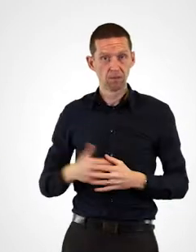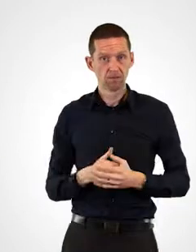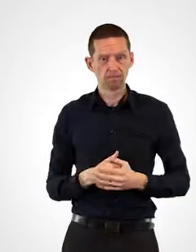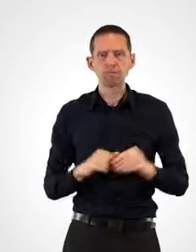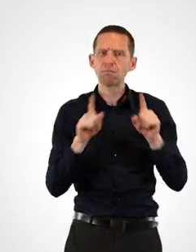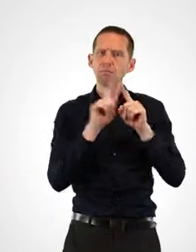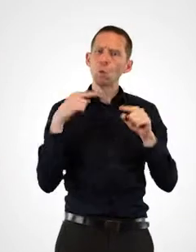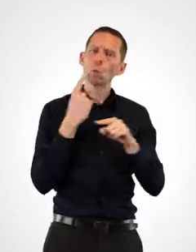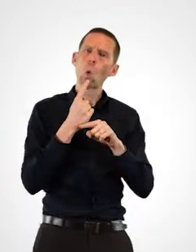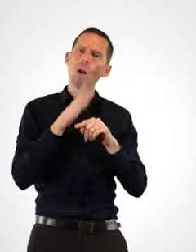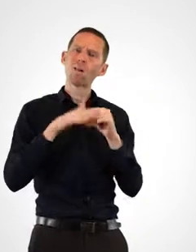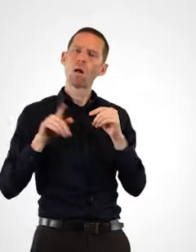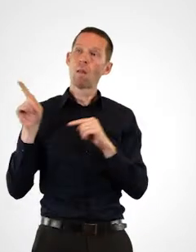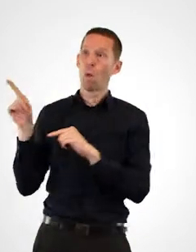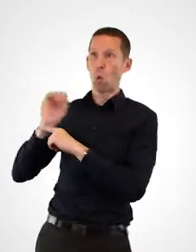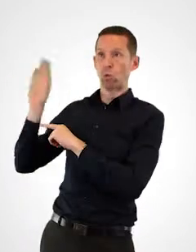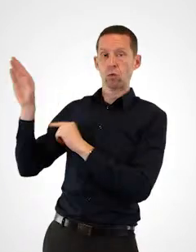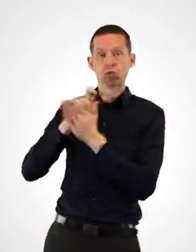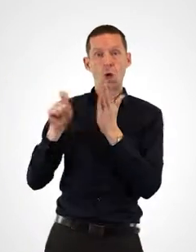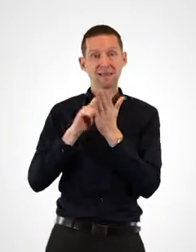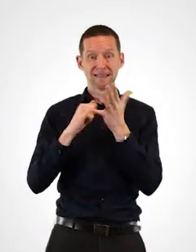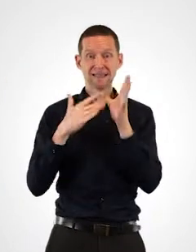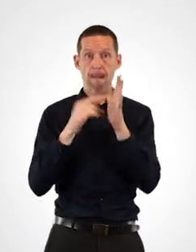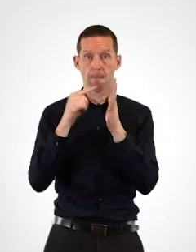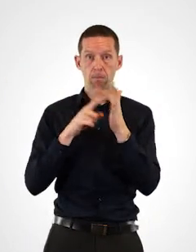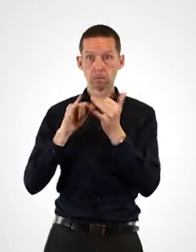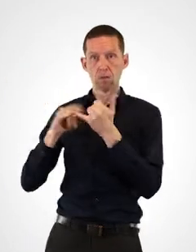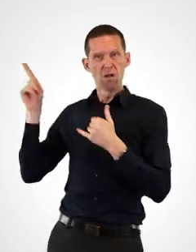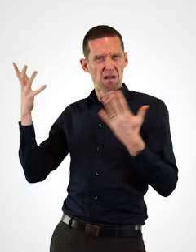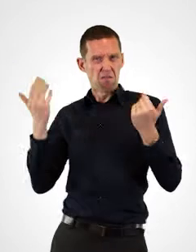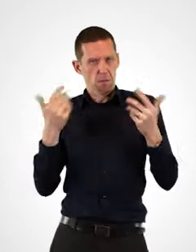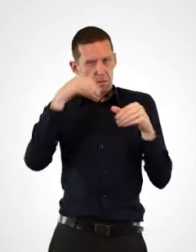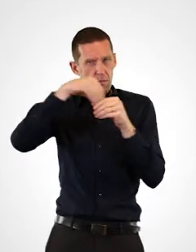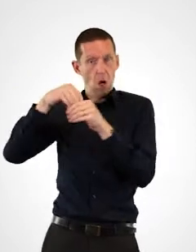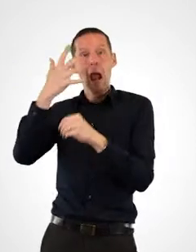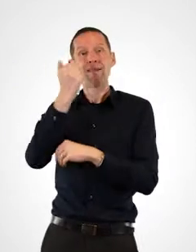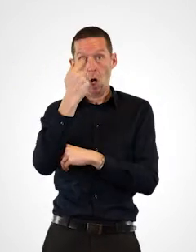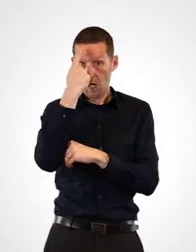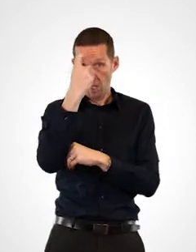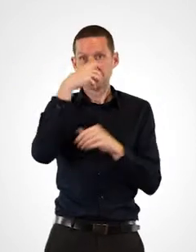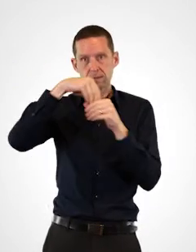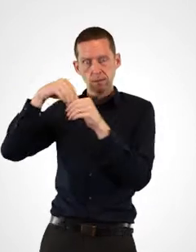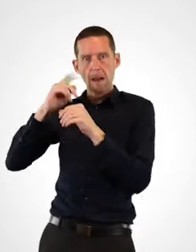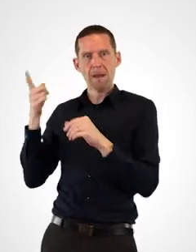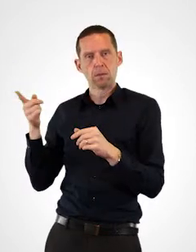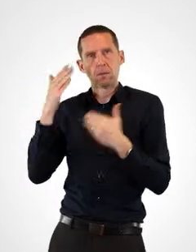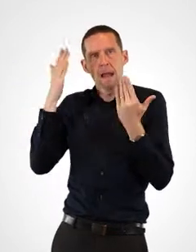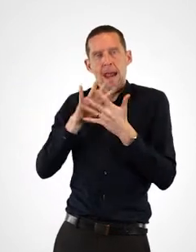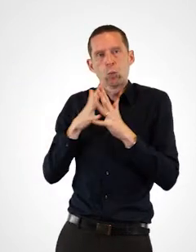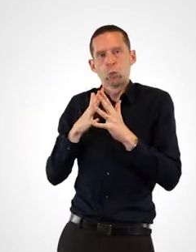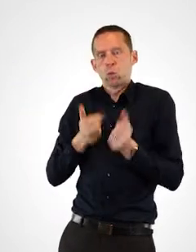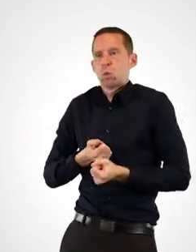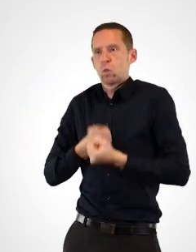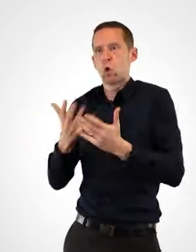we look at these writing samples is to say these students, they have ideas. They just don't have the tools to communicate those ideas to others.